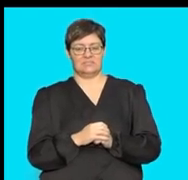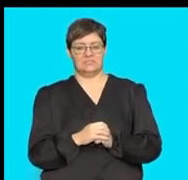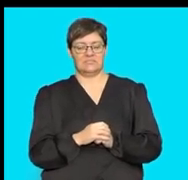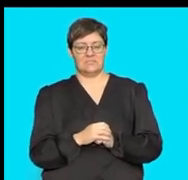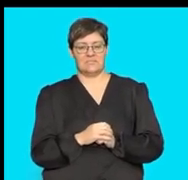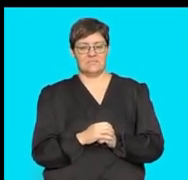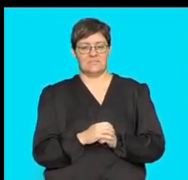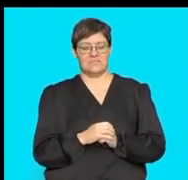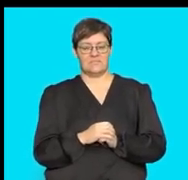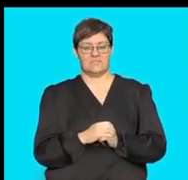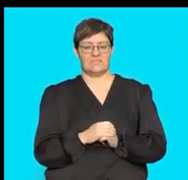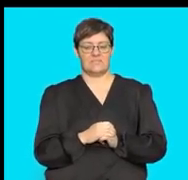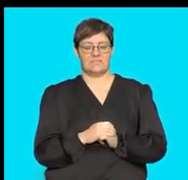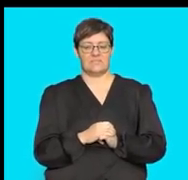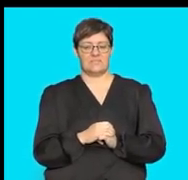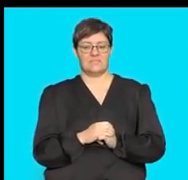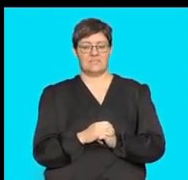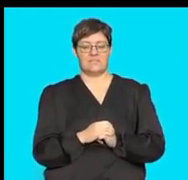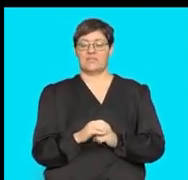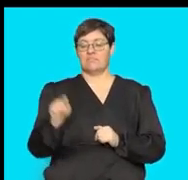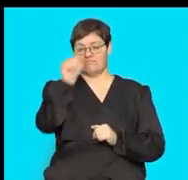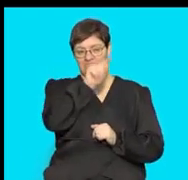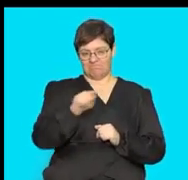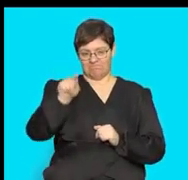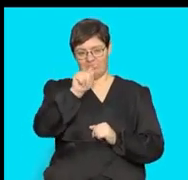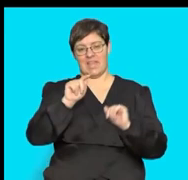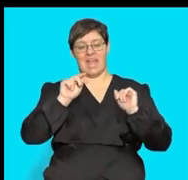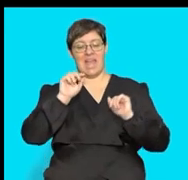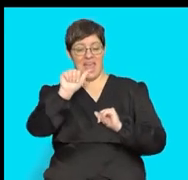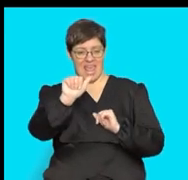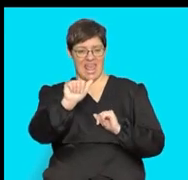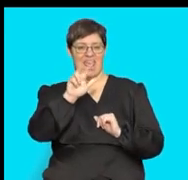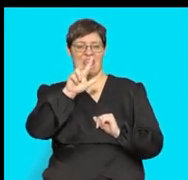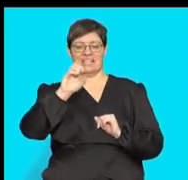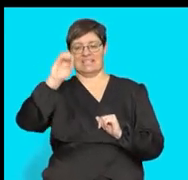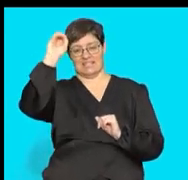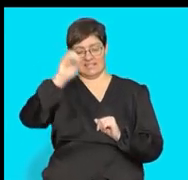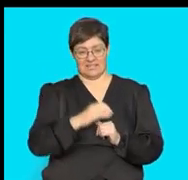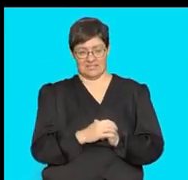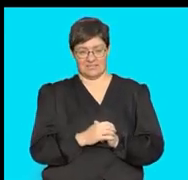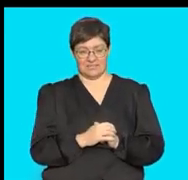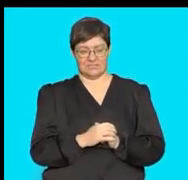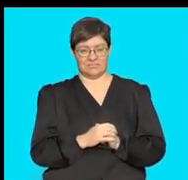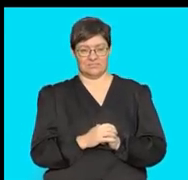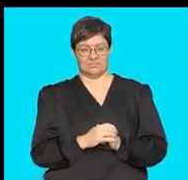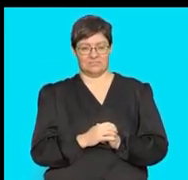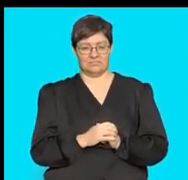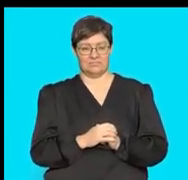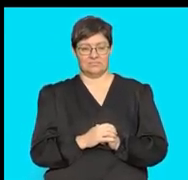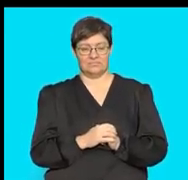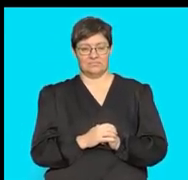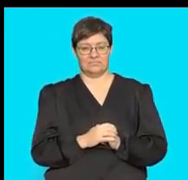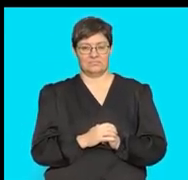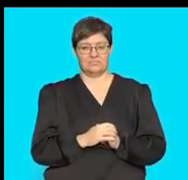degrees minus the two angles, and so A has now a value of 80 degrees.